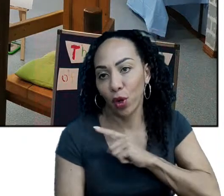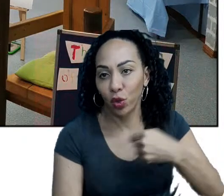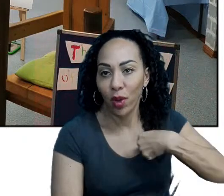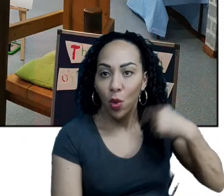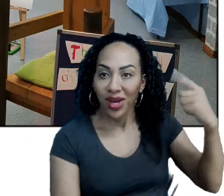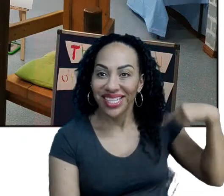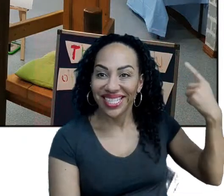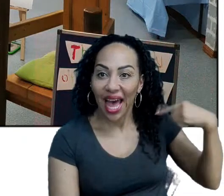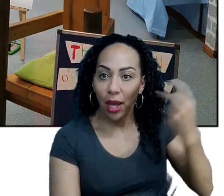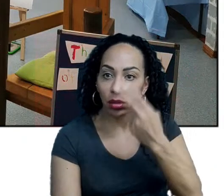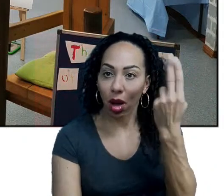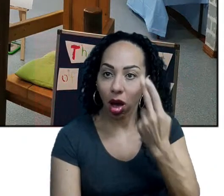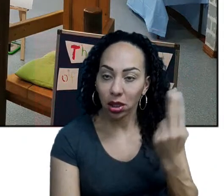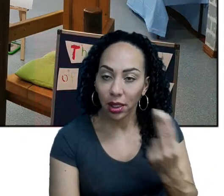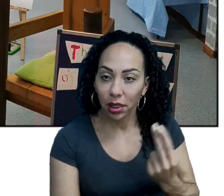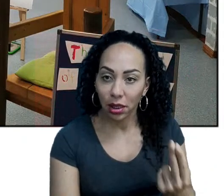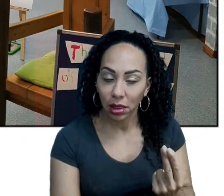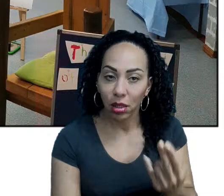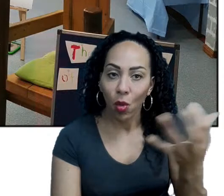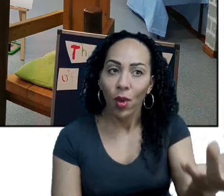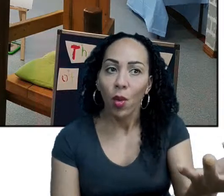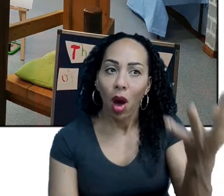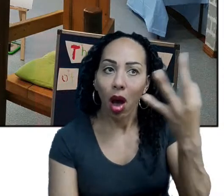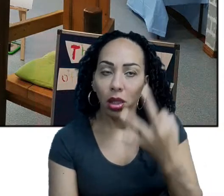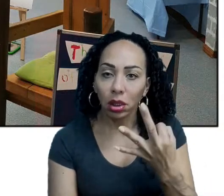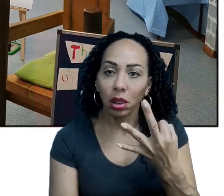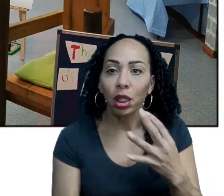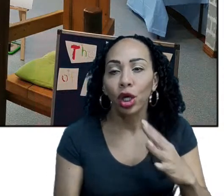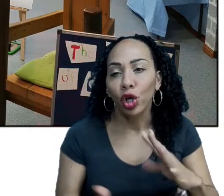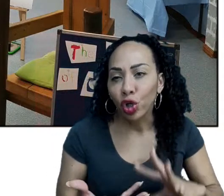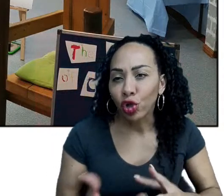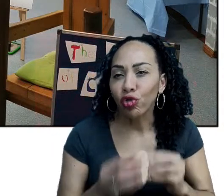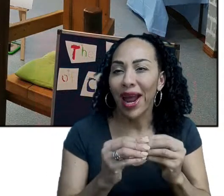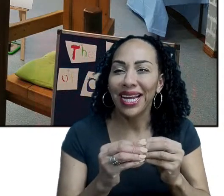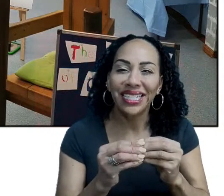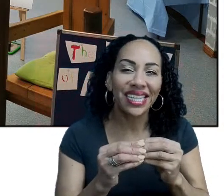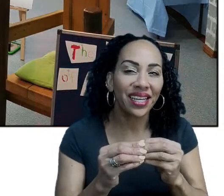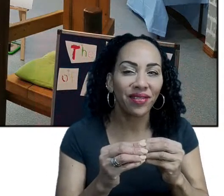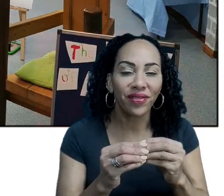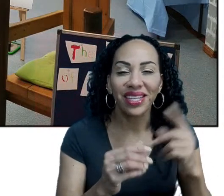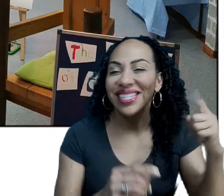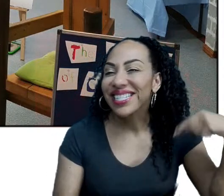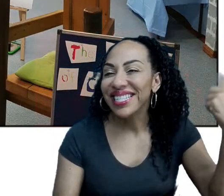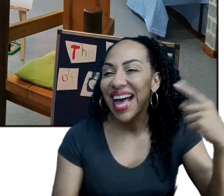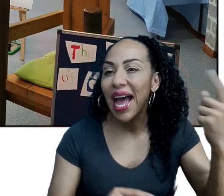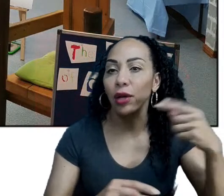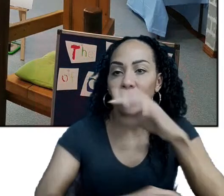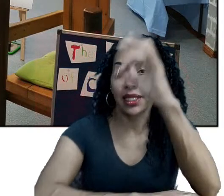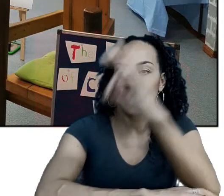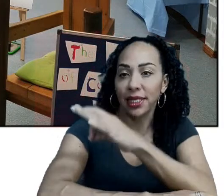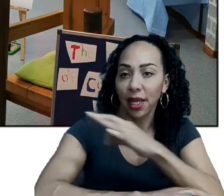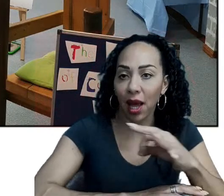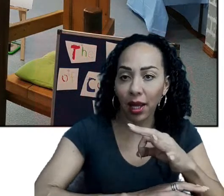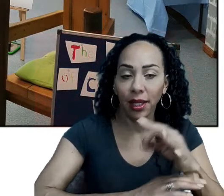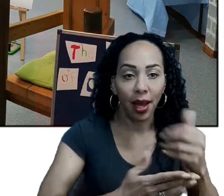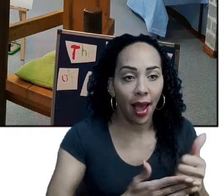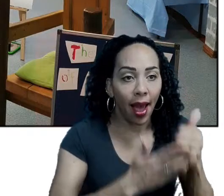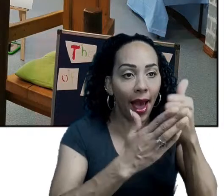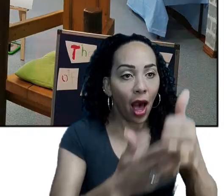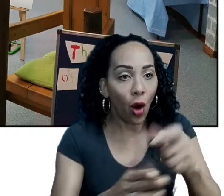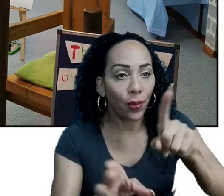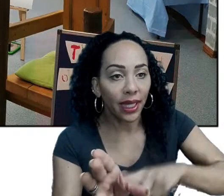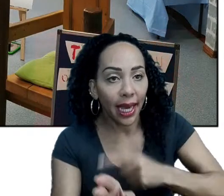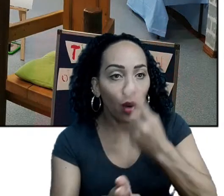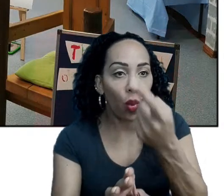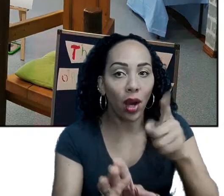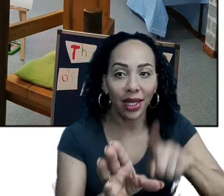can creative sound design help a Year 1-2 class develop a comfort around